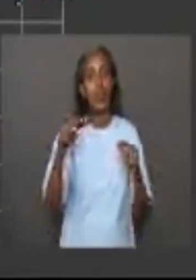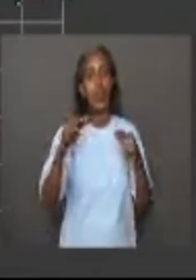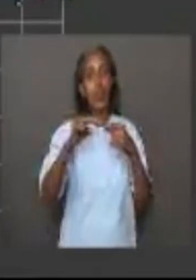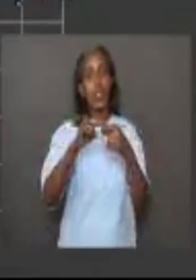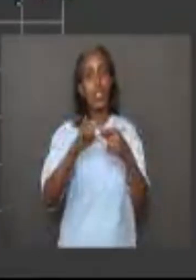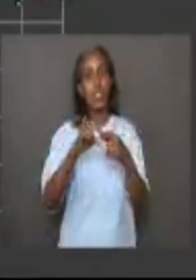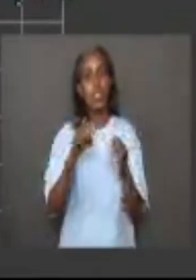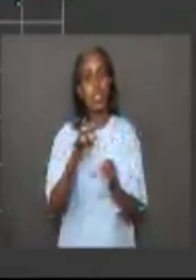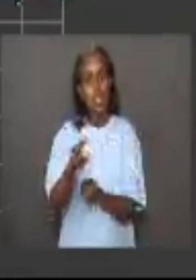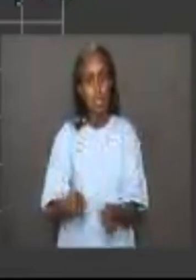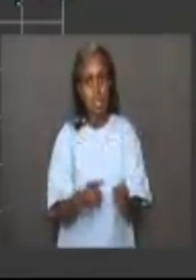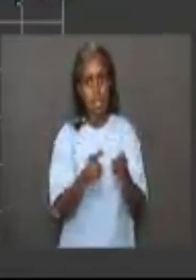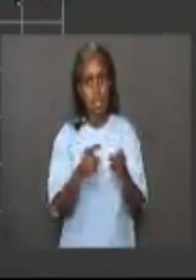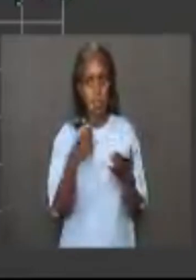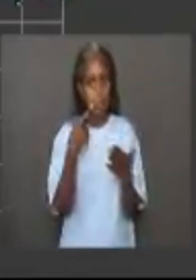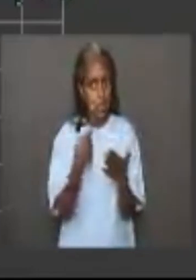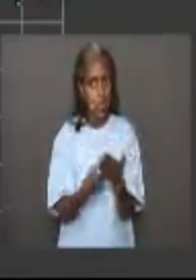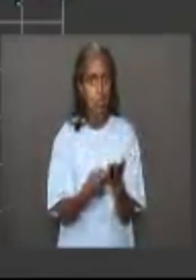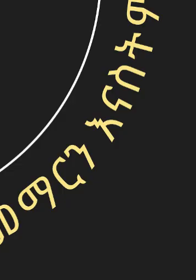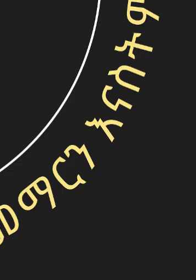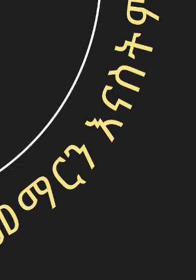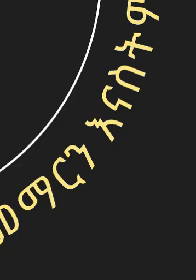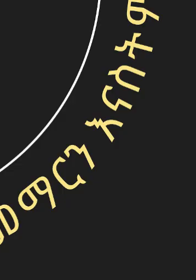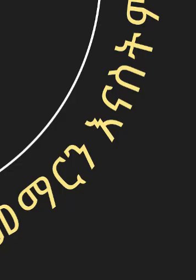system, as you see here.